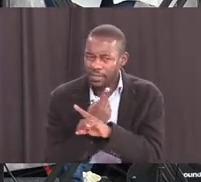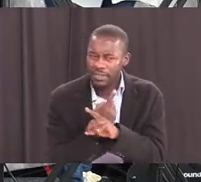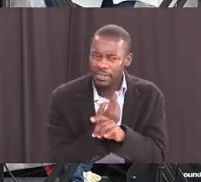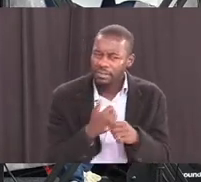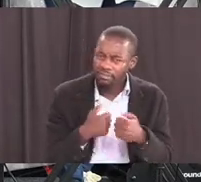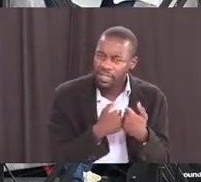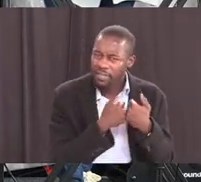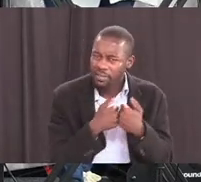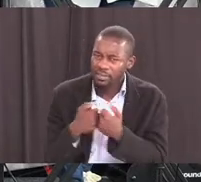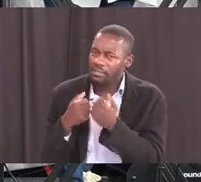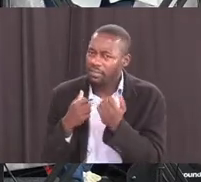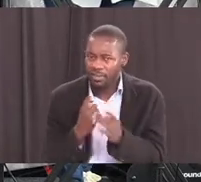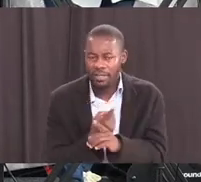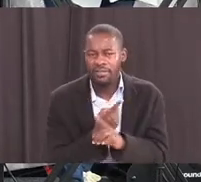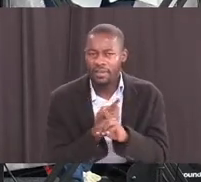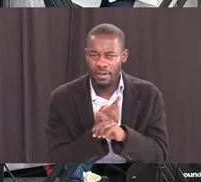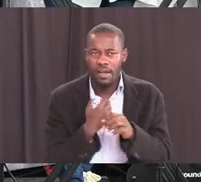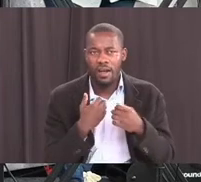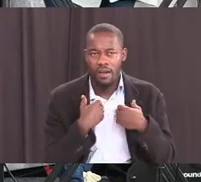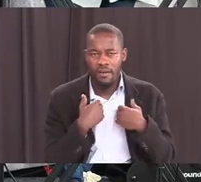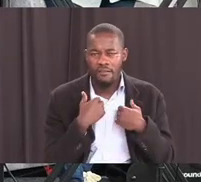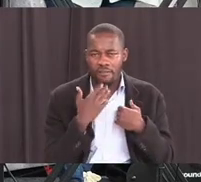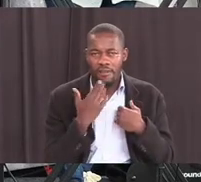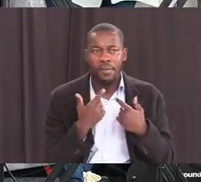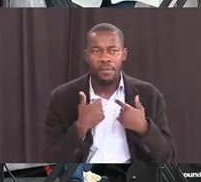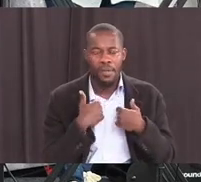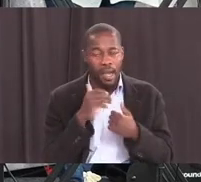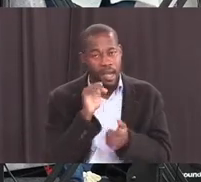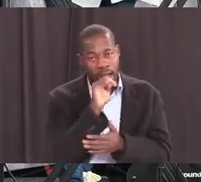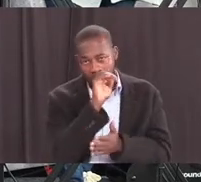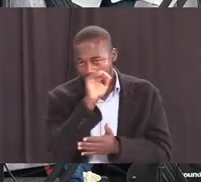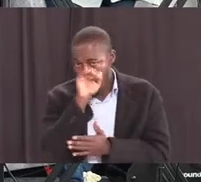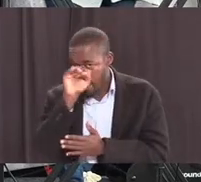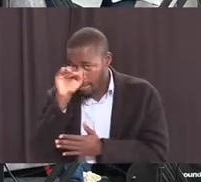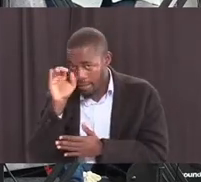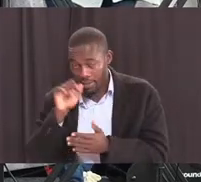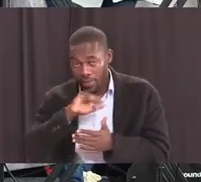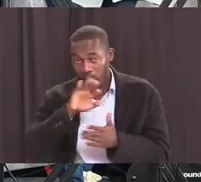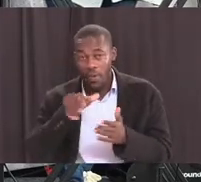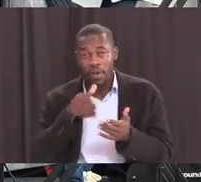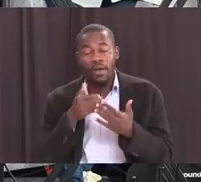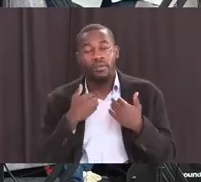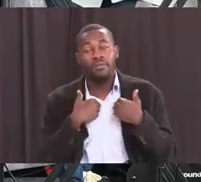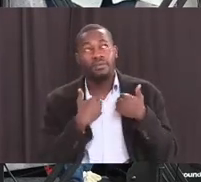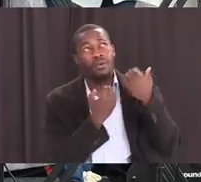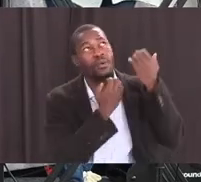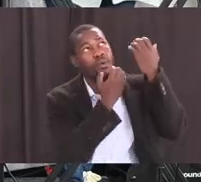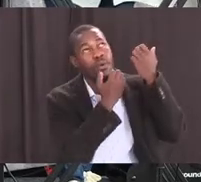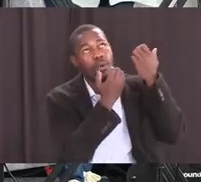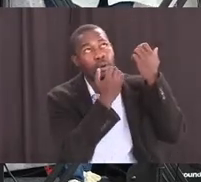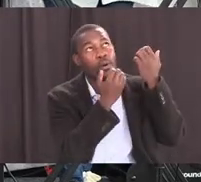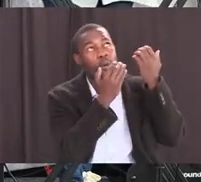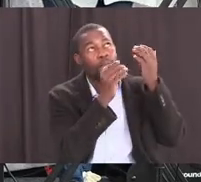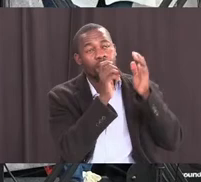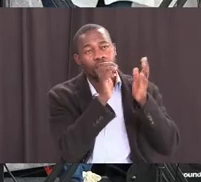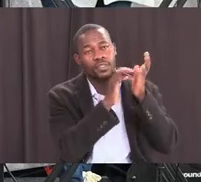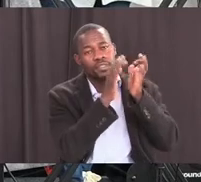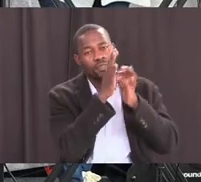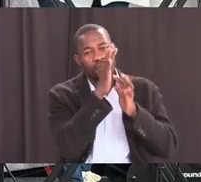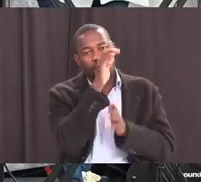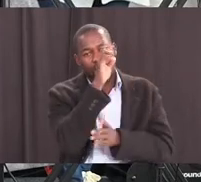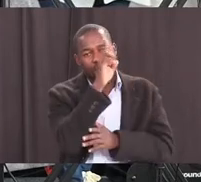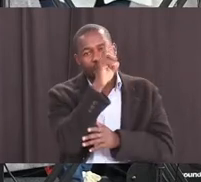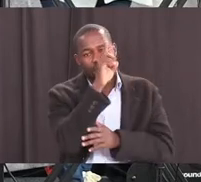God and just to put your hope in him. Be anchored in him. Find your identity in